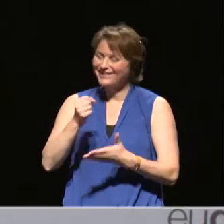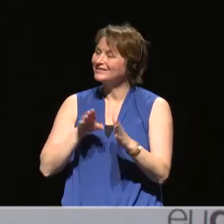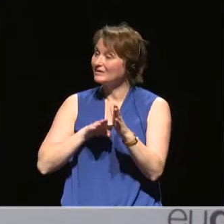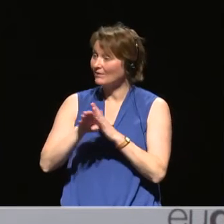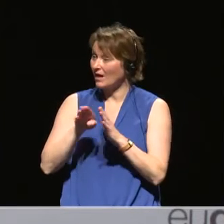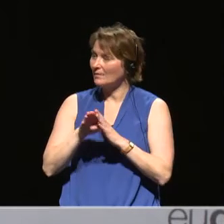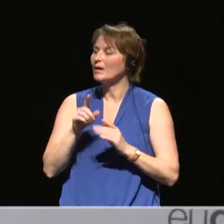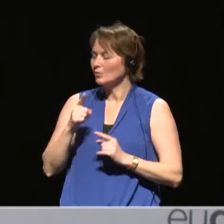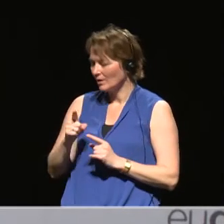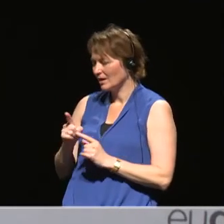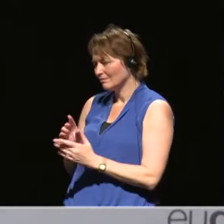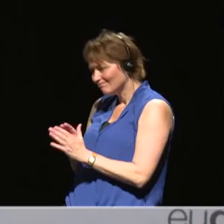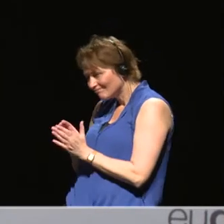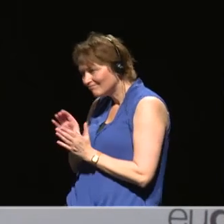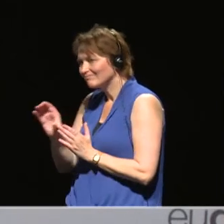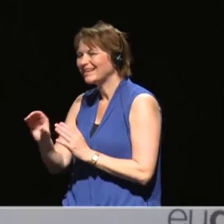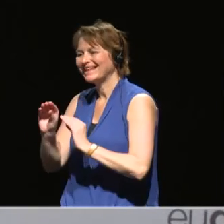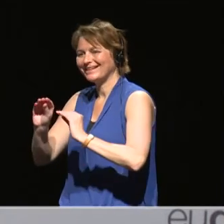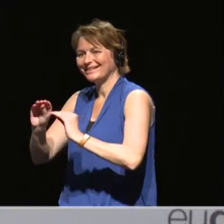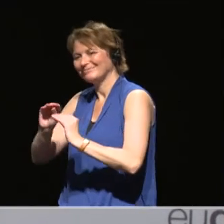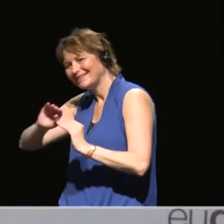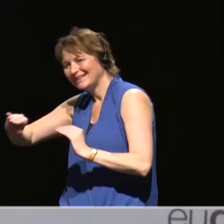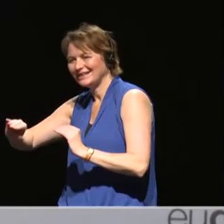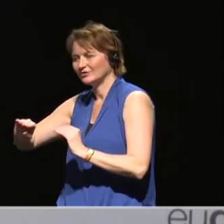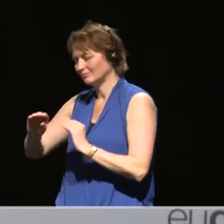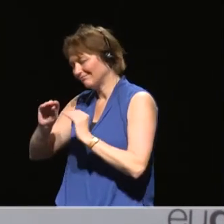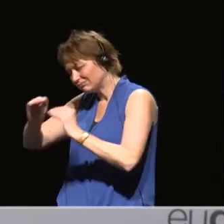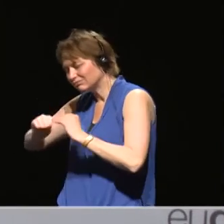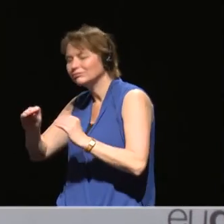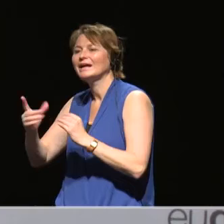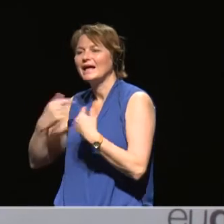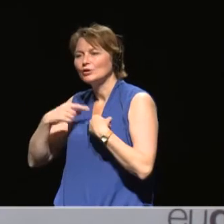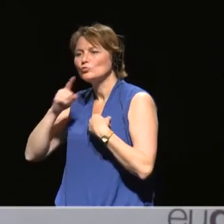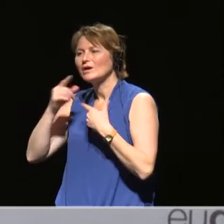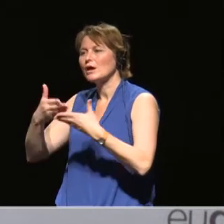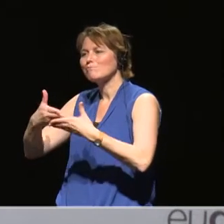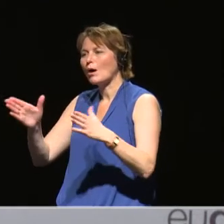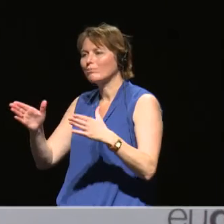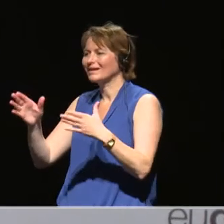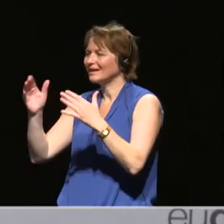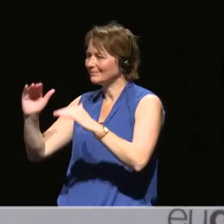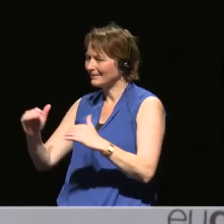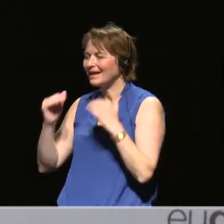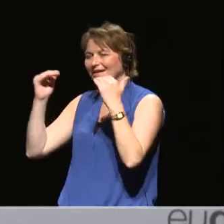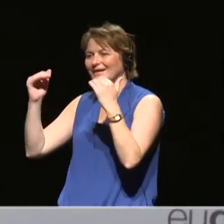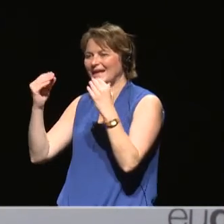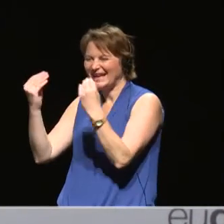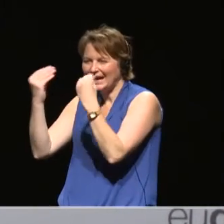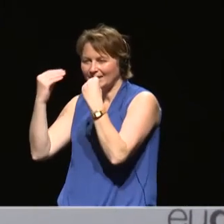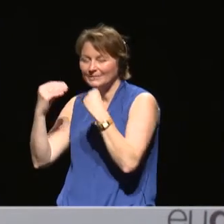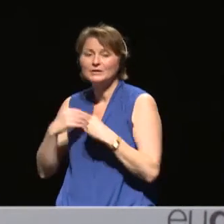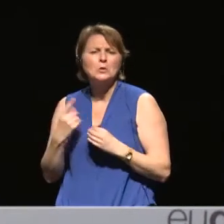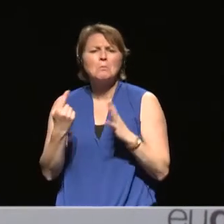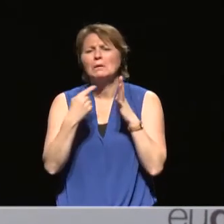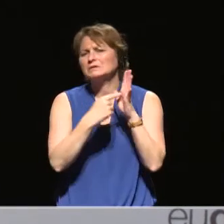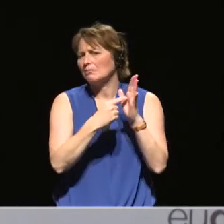within the Eastern Partnership Public Administration Academy. So this is one of the instruments. I'm just giving an examples, but